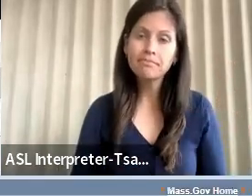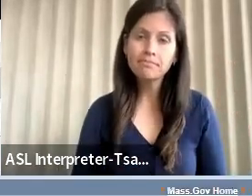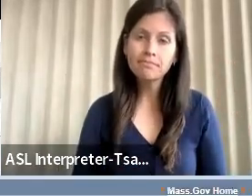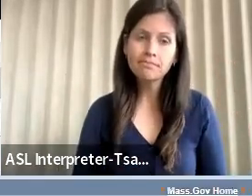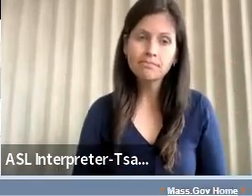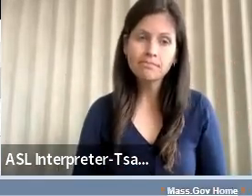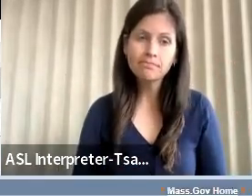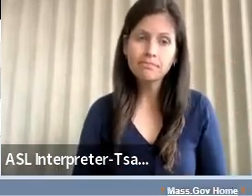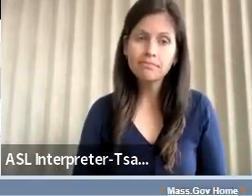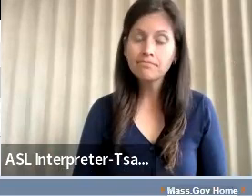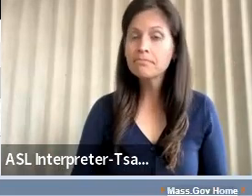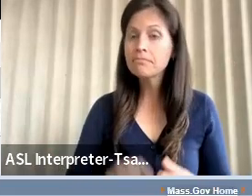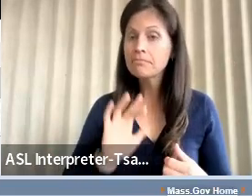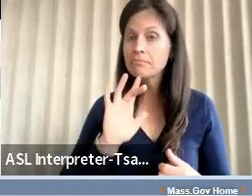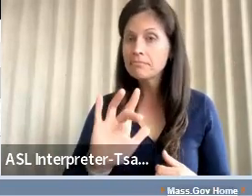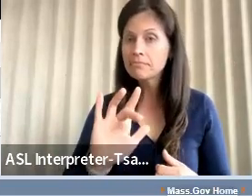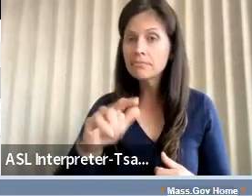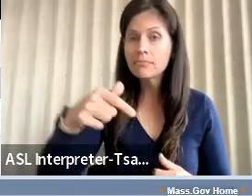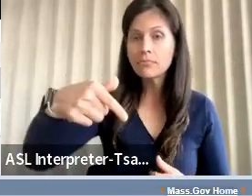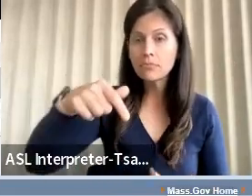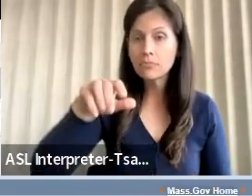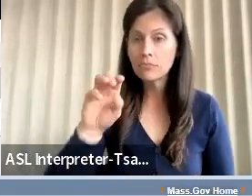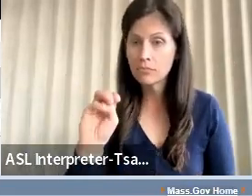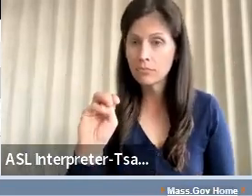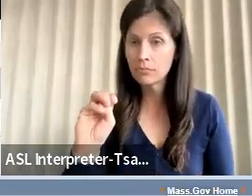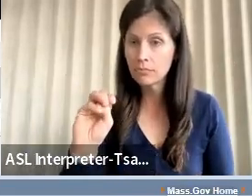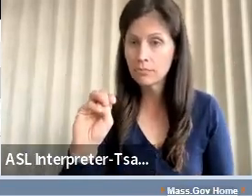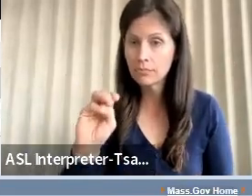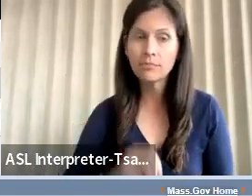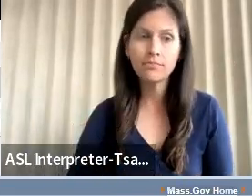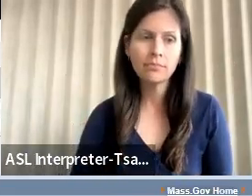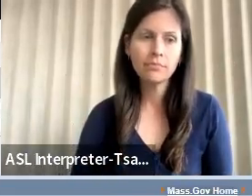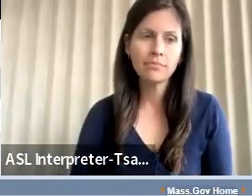let's click on QM